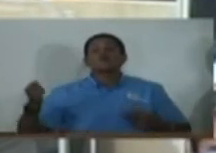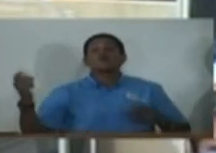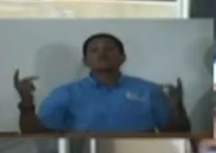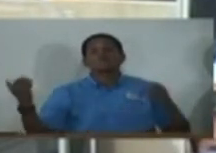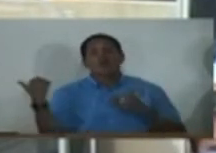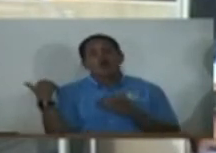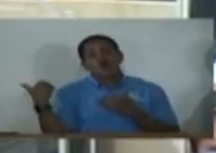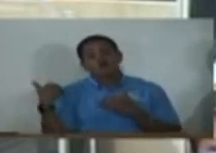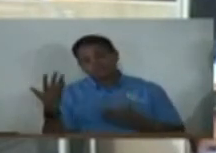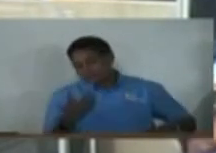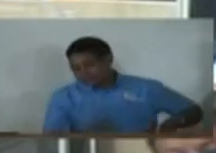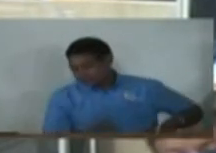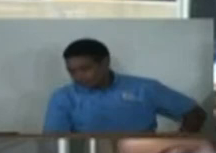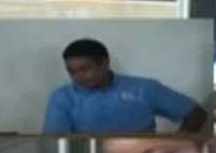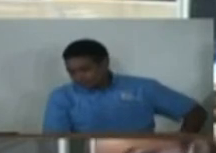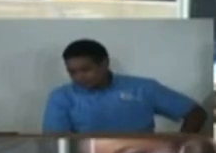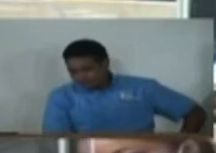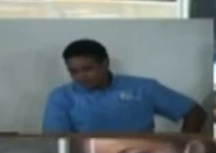account.